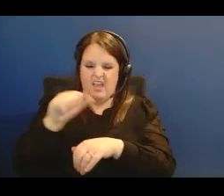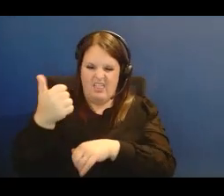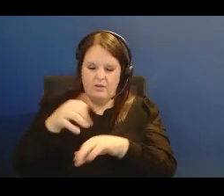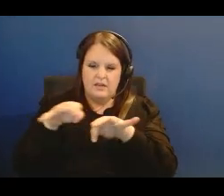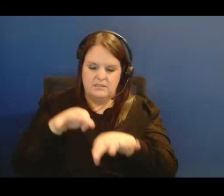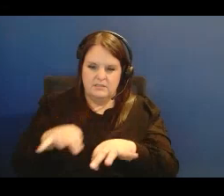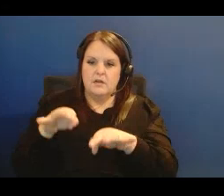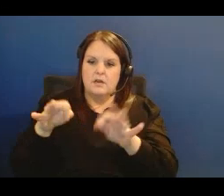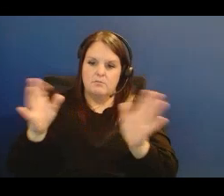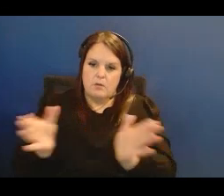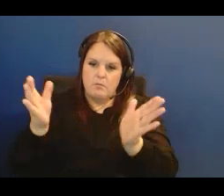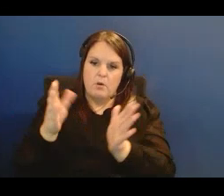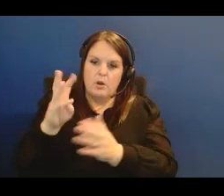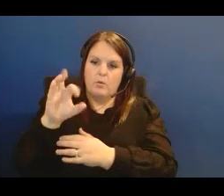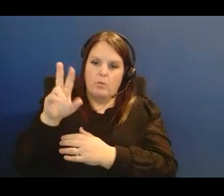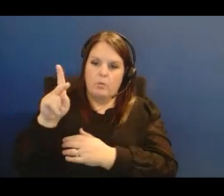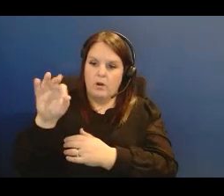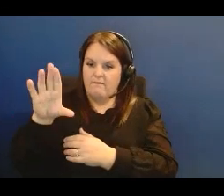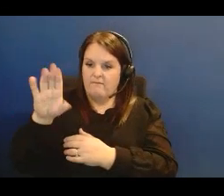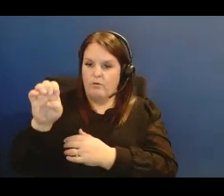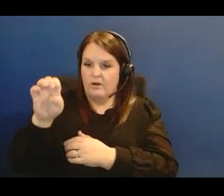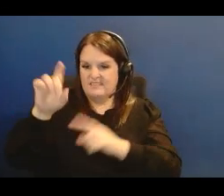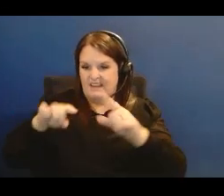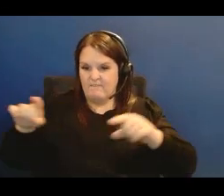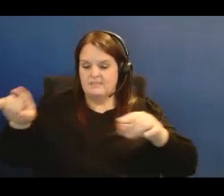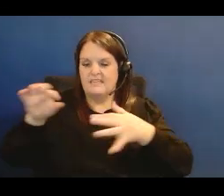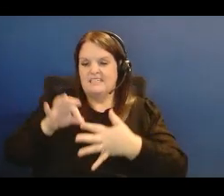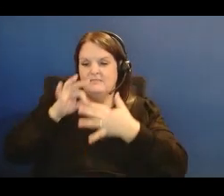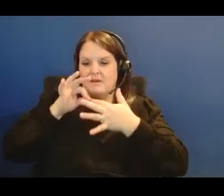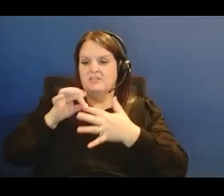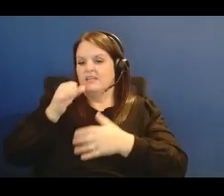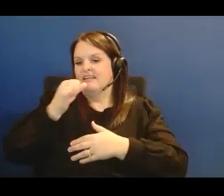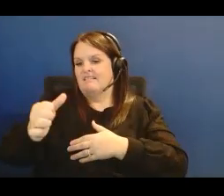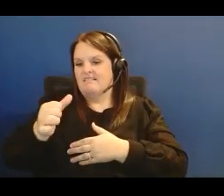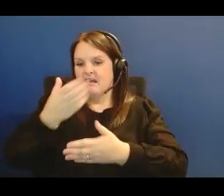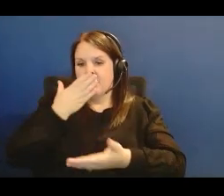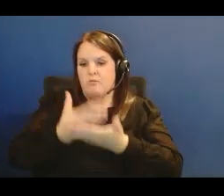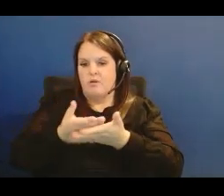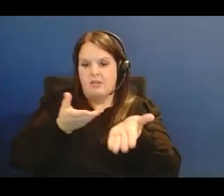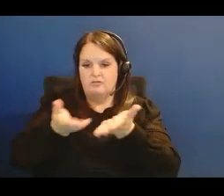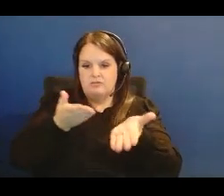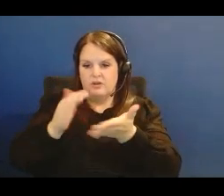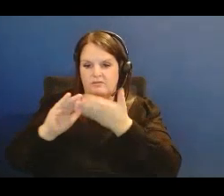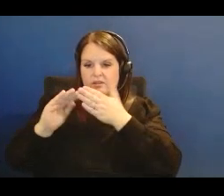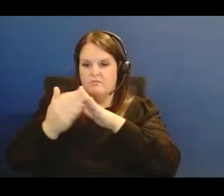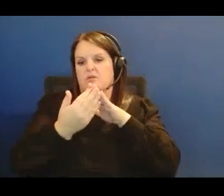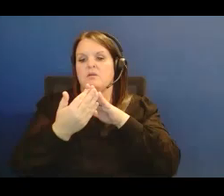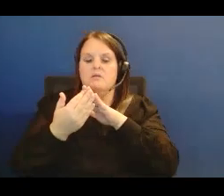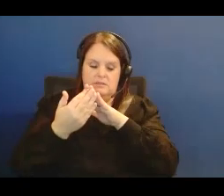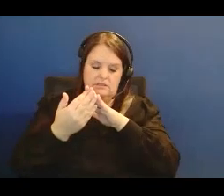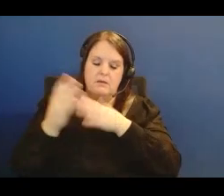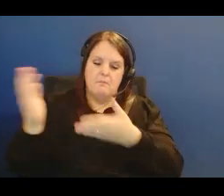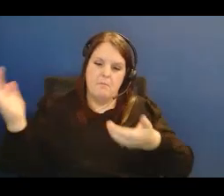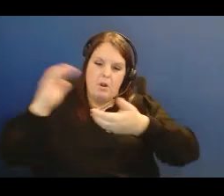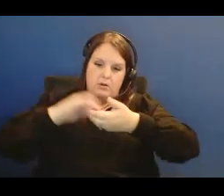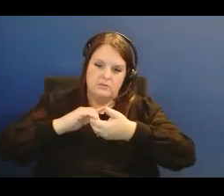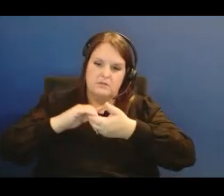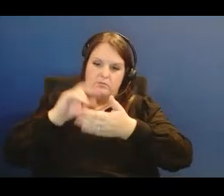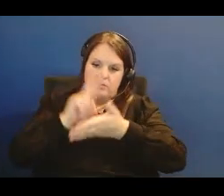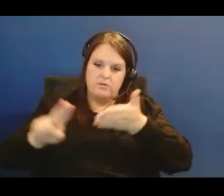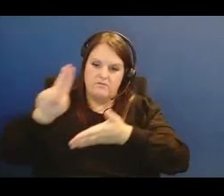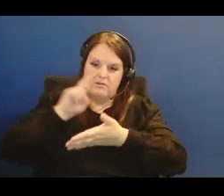Promoting workforce diversity, especially in underserved communities. Building partnership with universities, HRSA program,